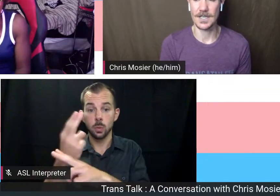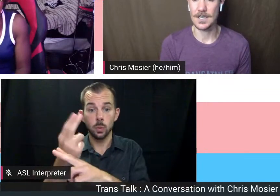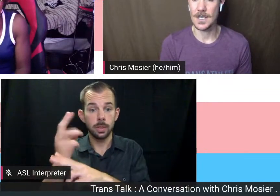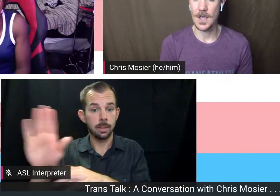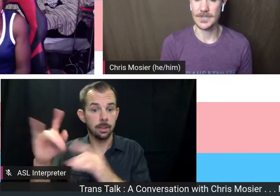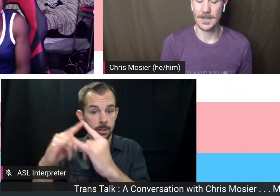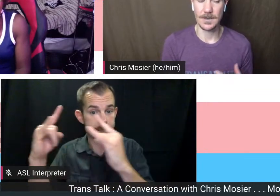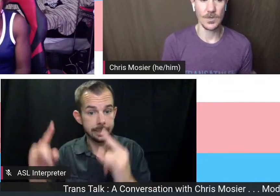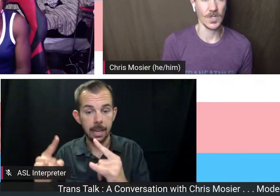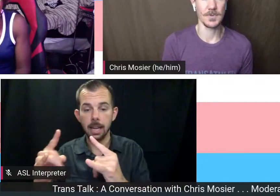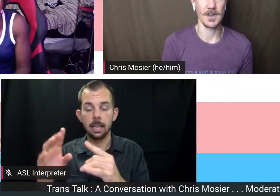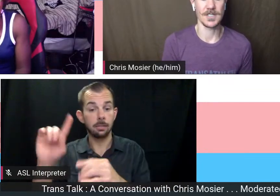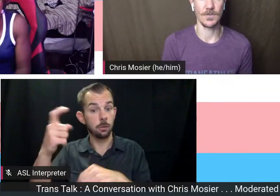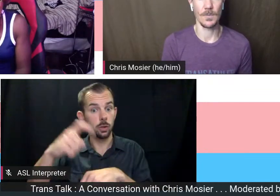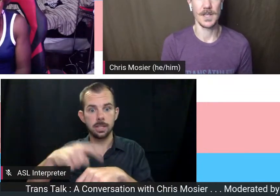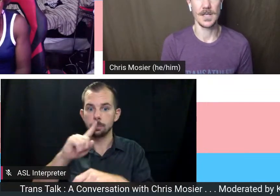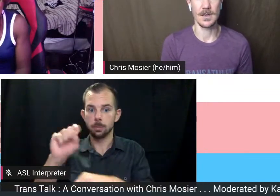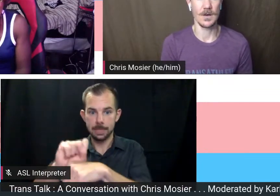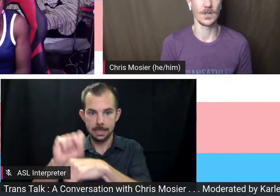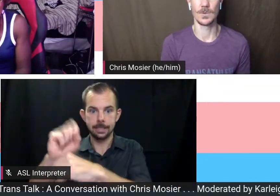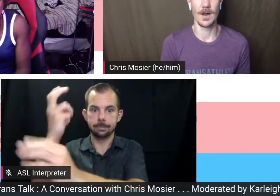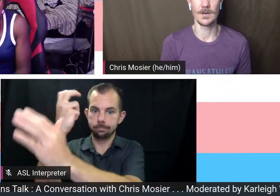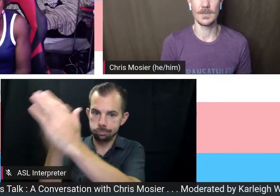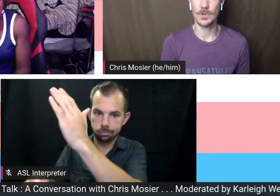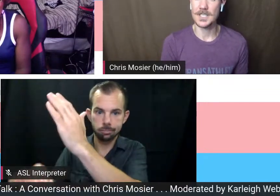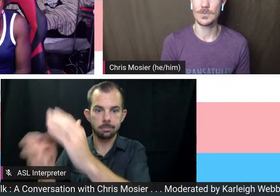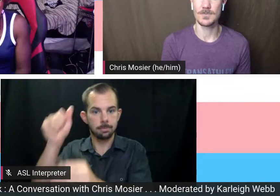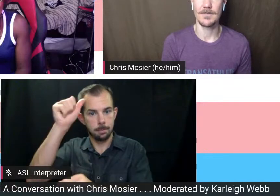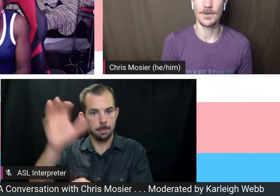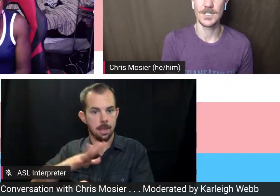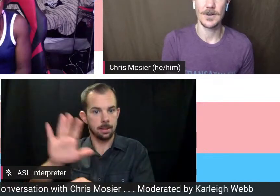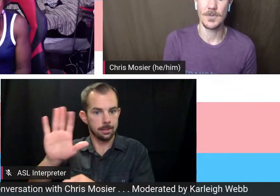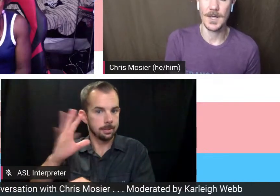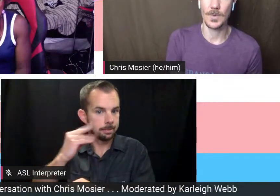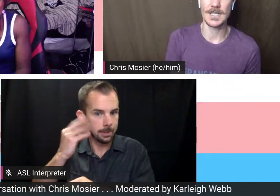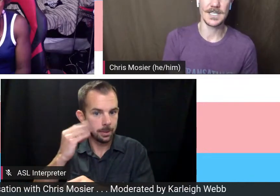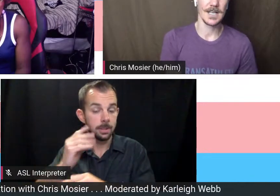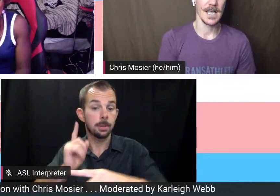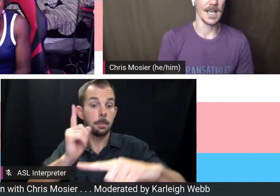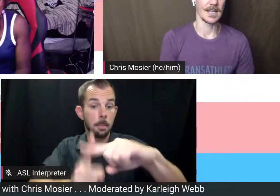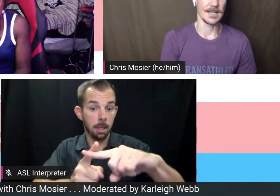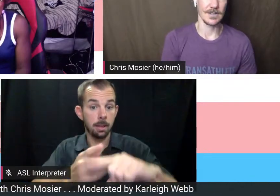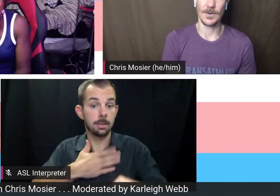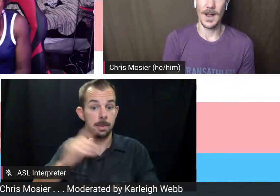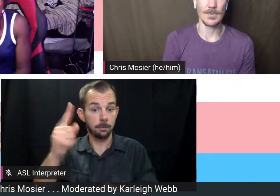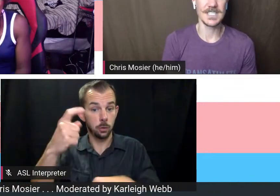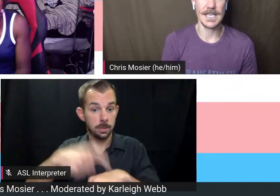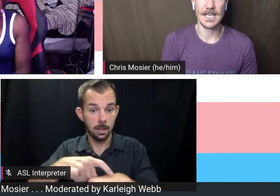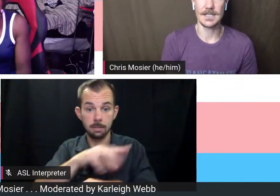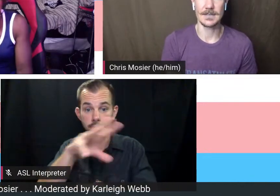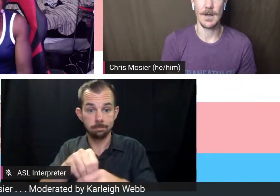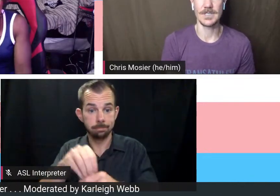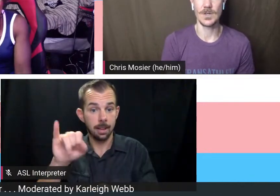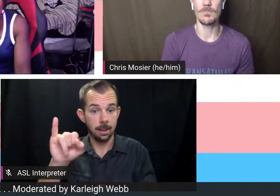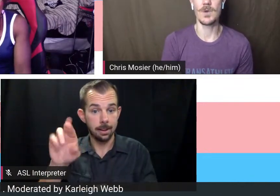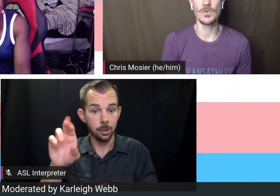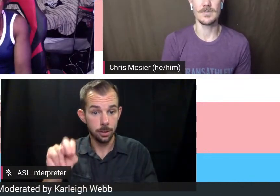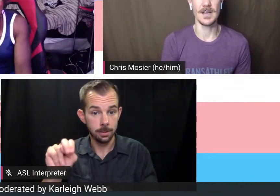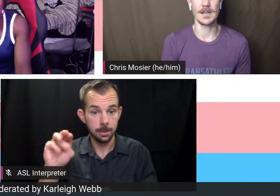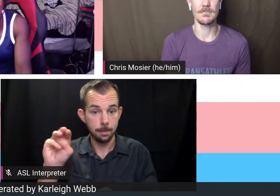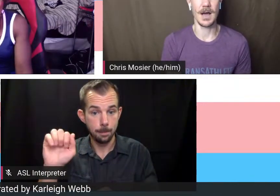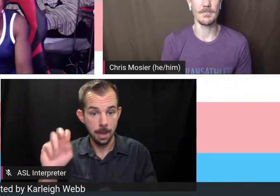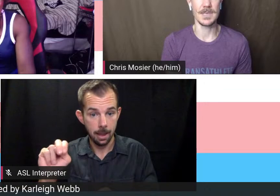You know, it was a new experience for me all around. Plus it was my first Ironman race. And, you know, I was thinking I was